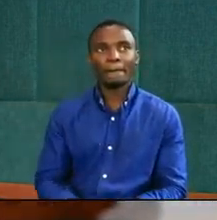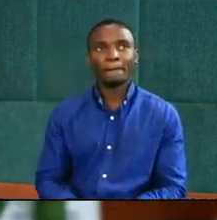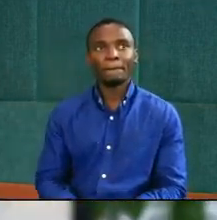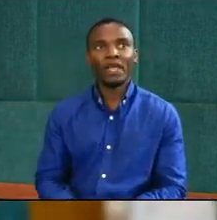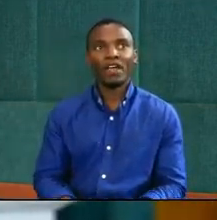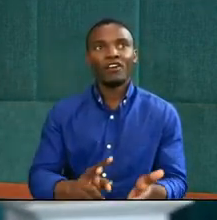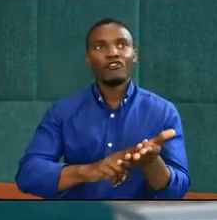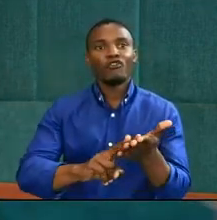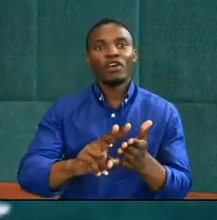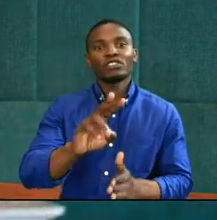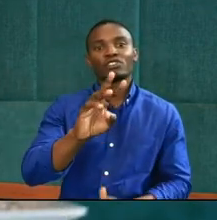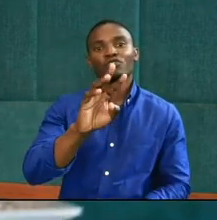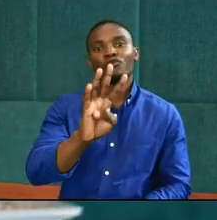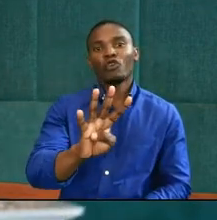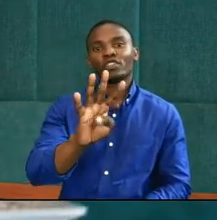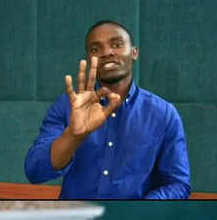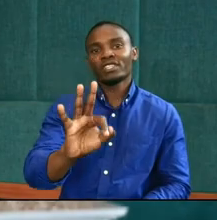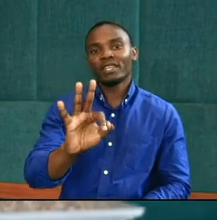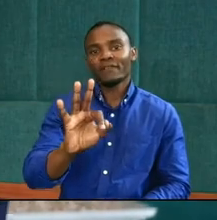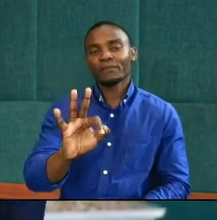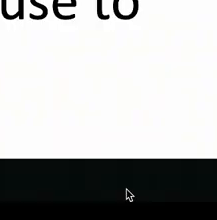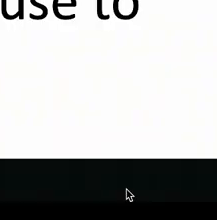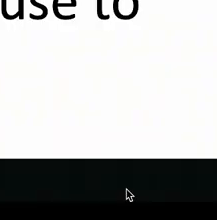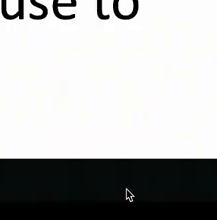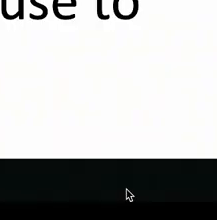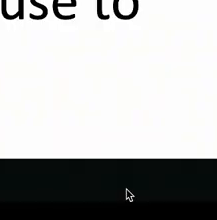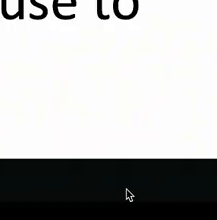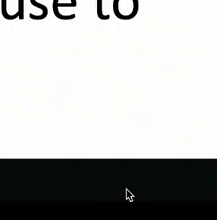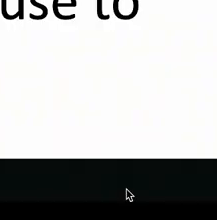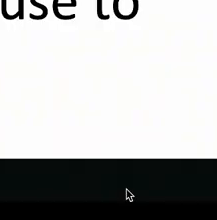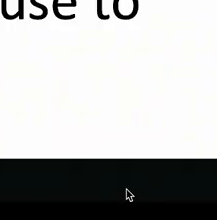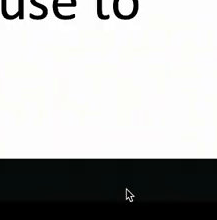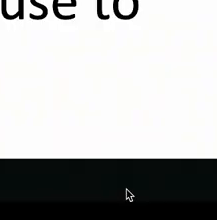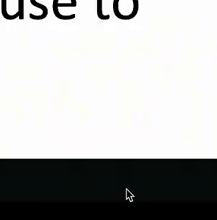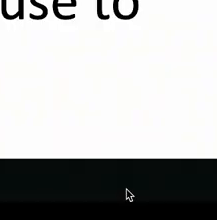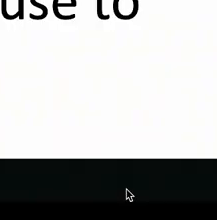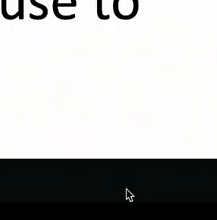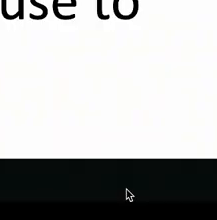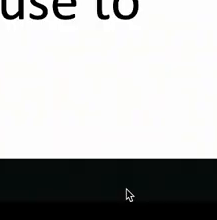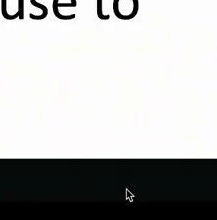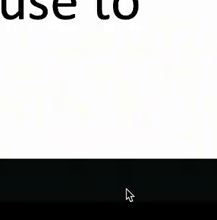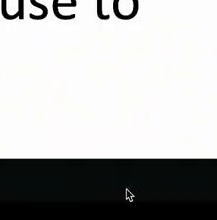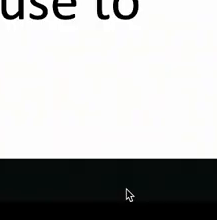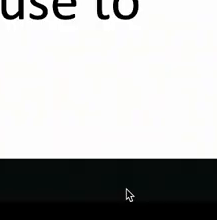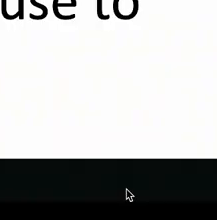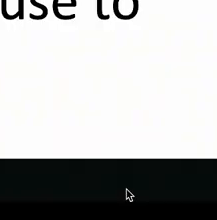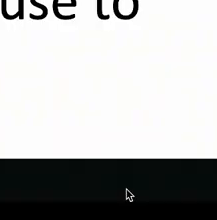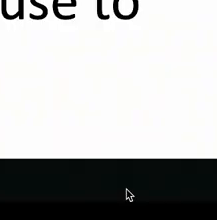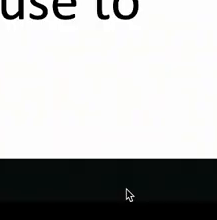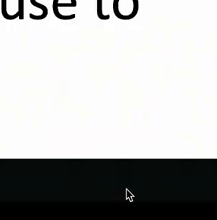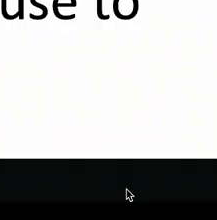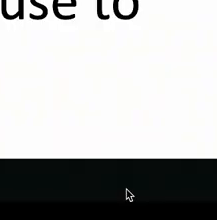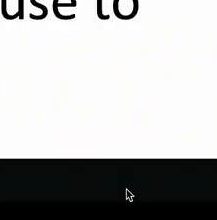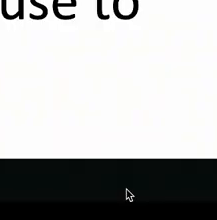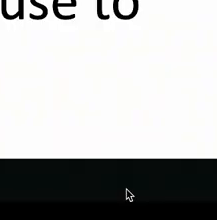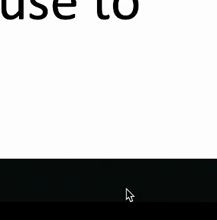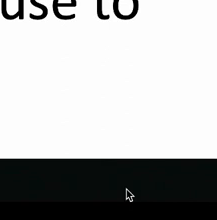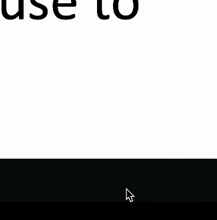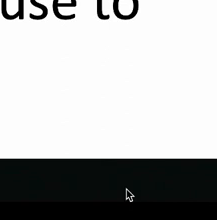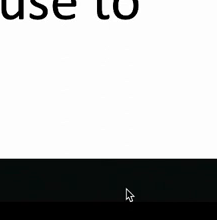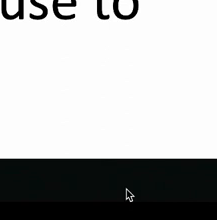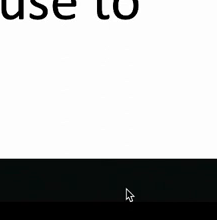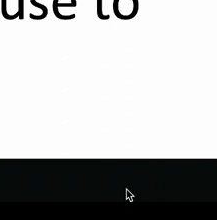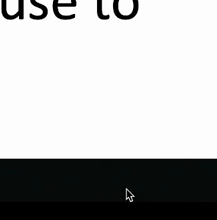Verse 43. Here is Jesus. He says, but, help me read, but what? But know this.